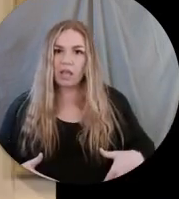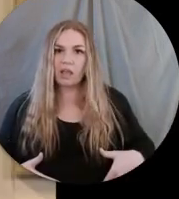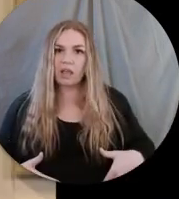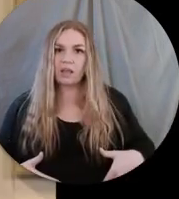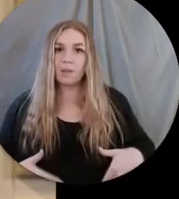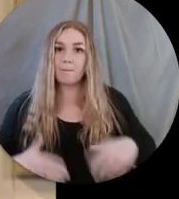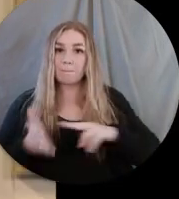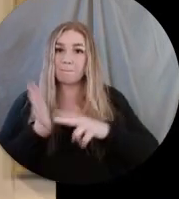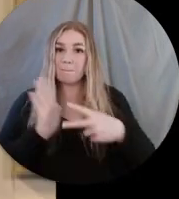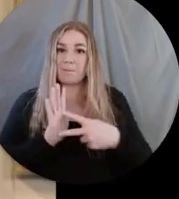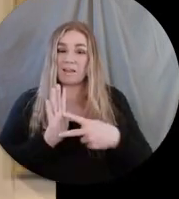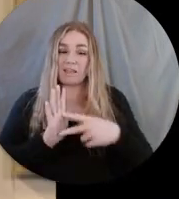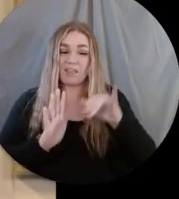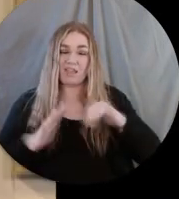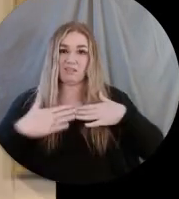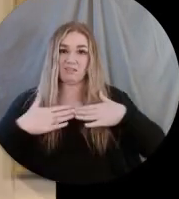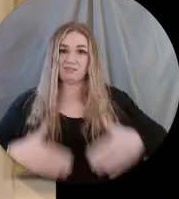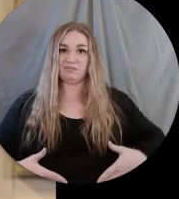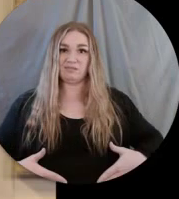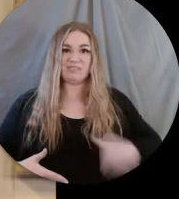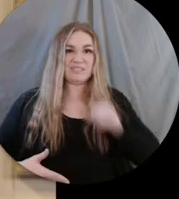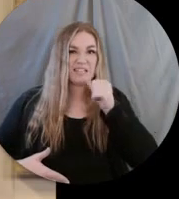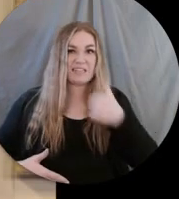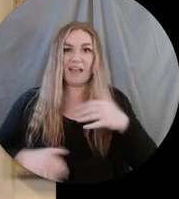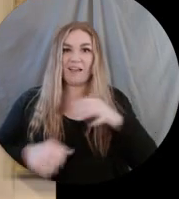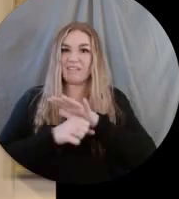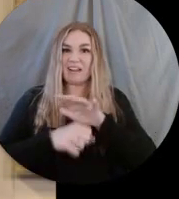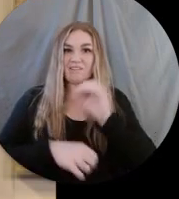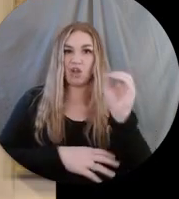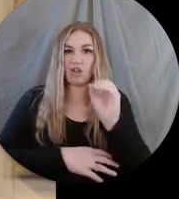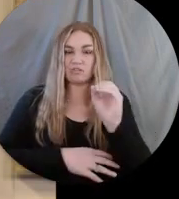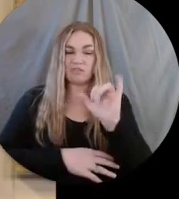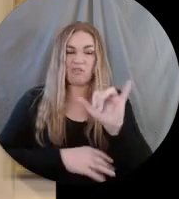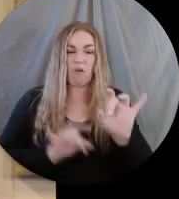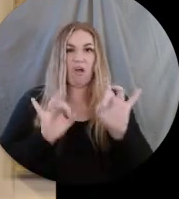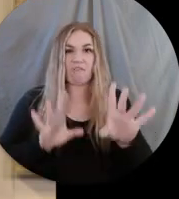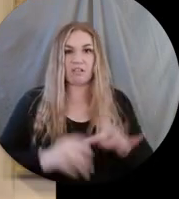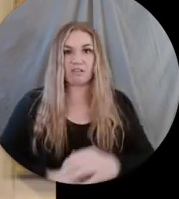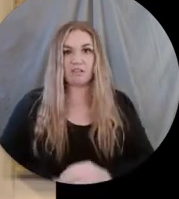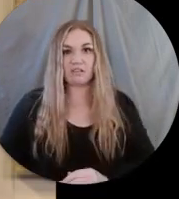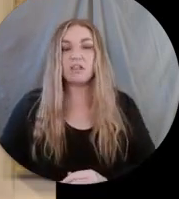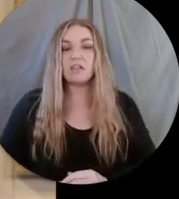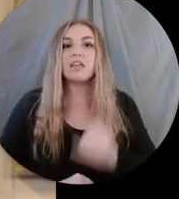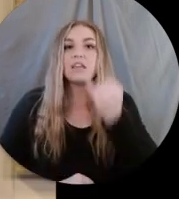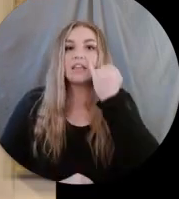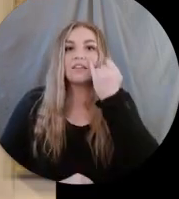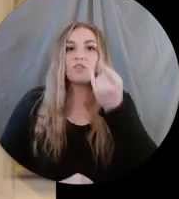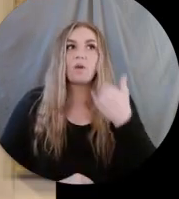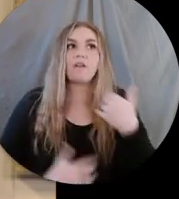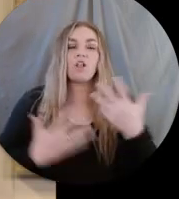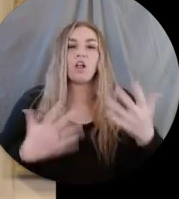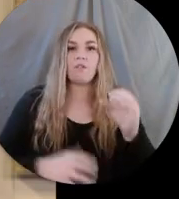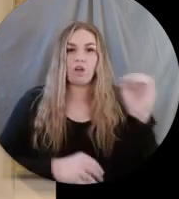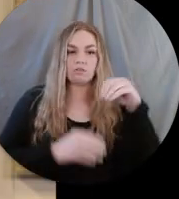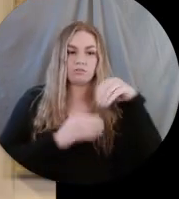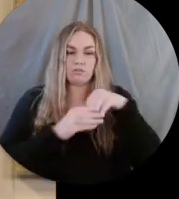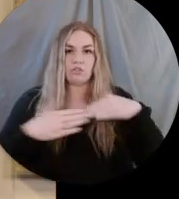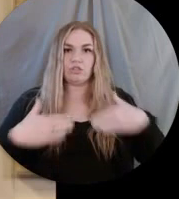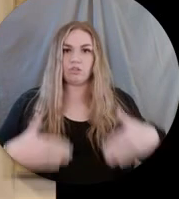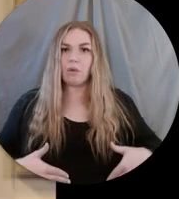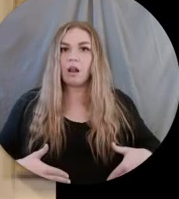not very much oxygen, they're the nasty ones. If you have a lot of oxygen in your body, it will suppress